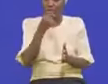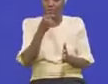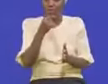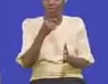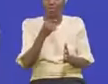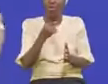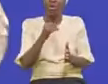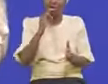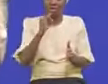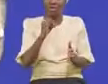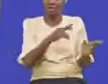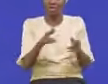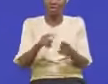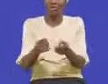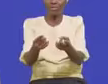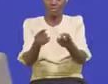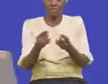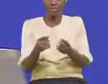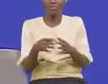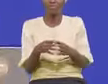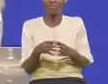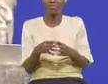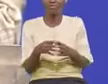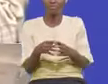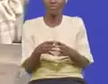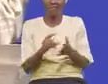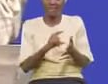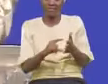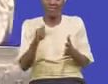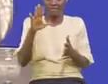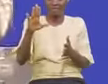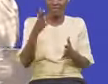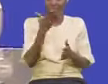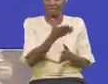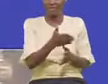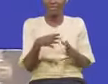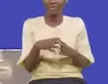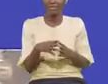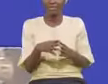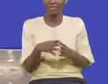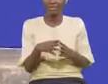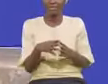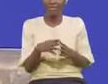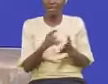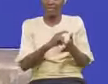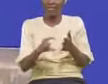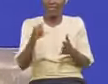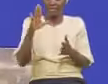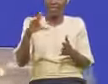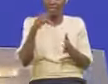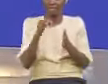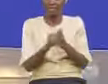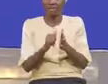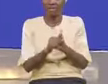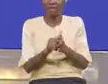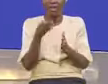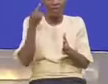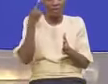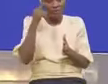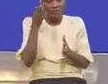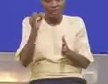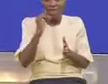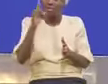Bena amesema si lona neva. Bokuku ya tolia da. Bokuku ya tolia. Timote ogbonto